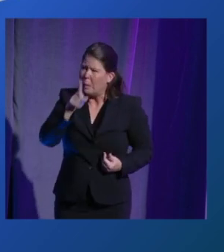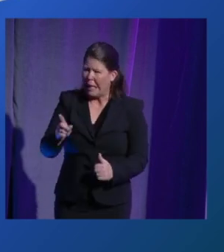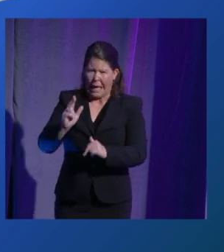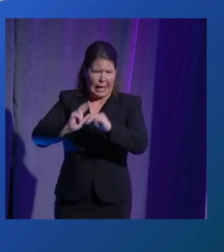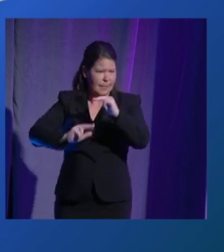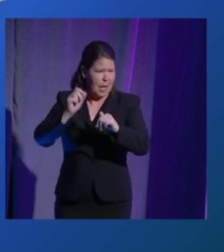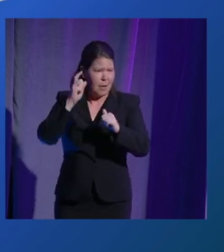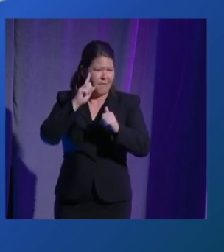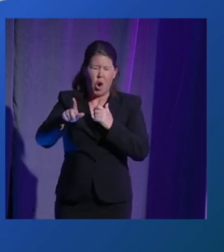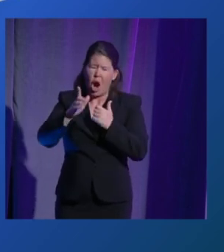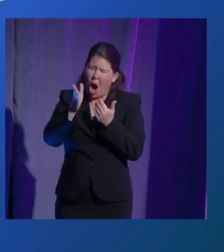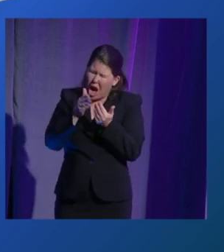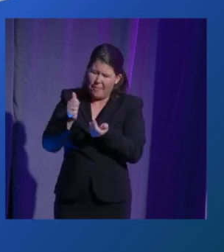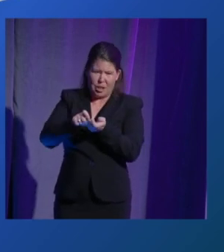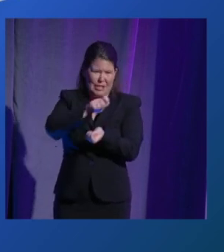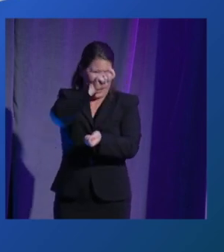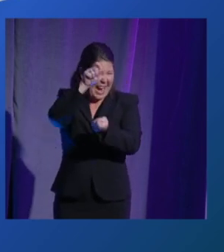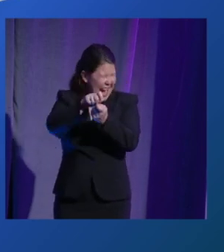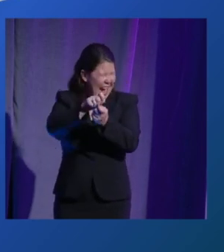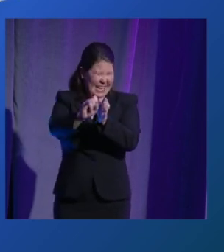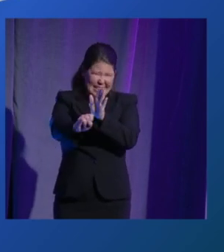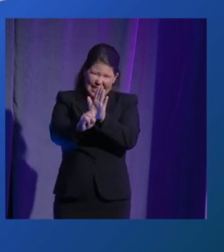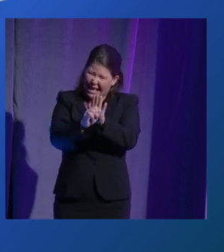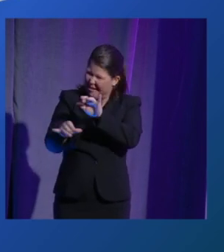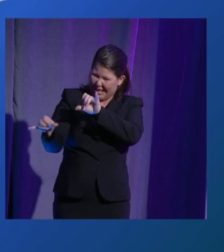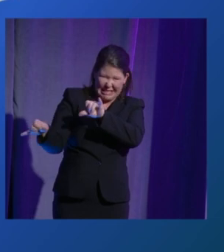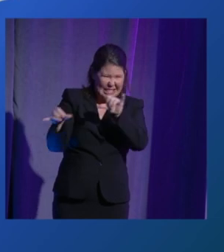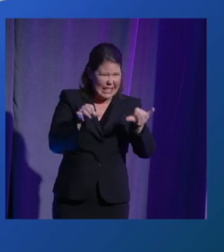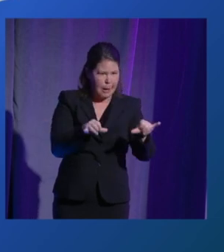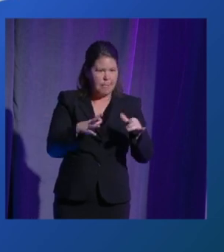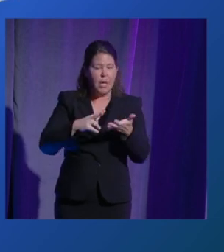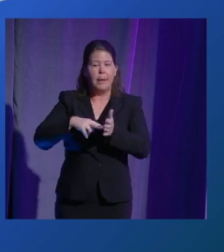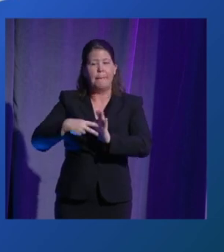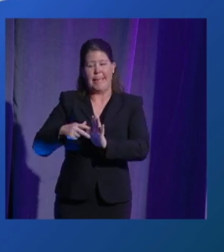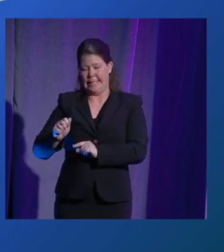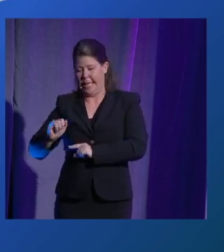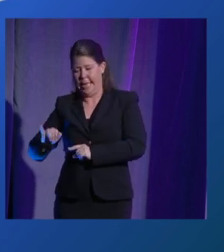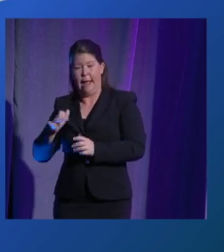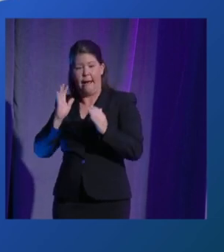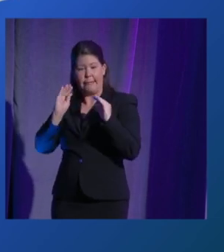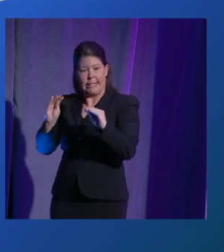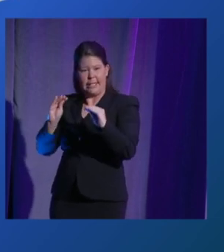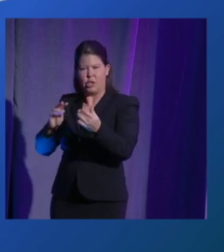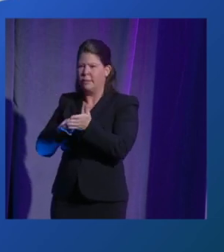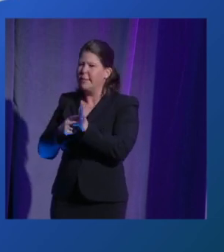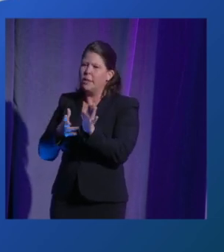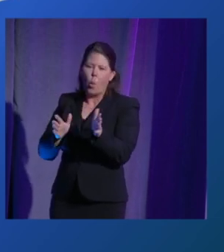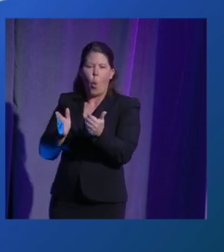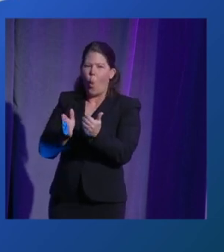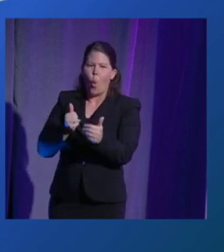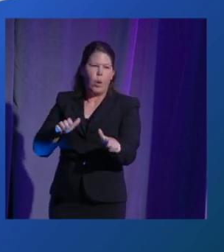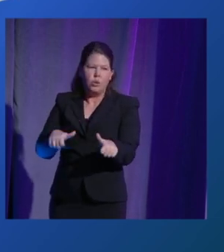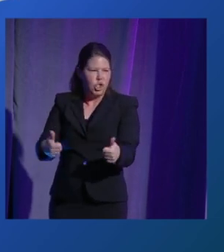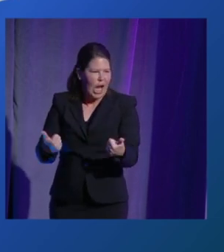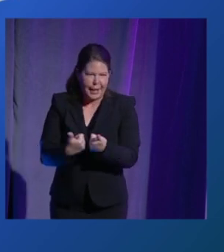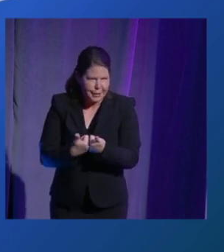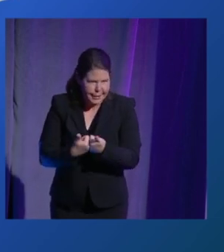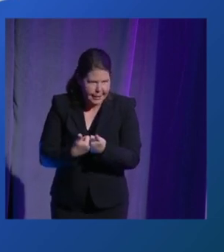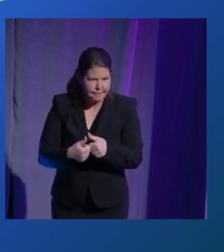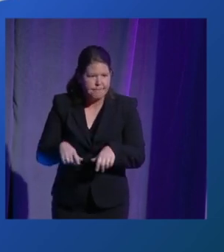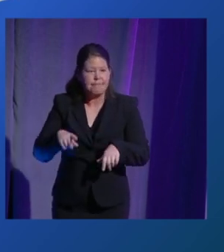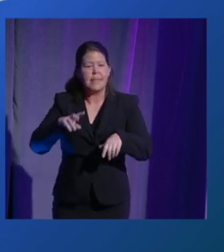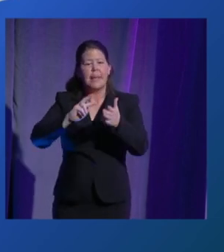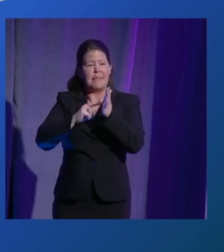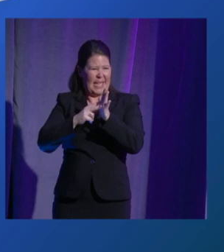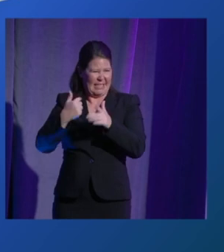these challenges actually make it a really interesting vision problem that I have spent the last several years working to build models to